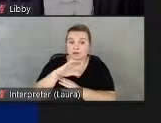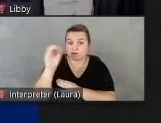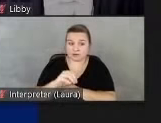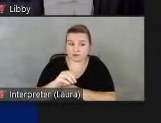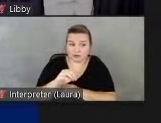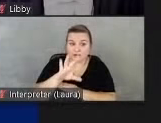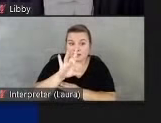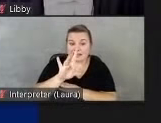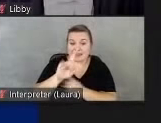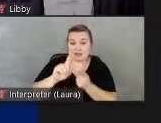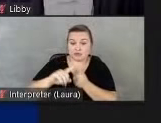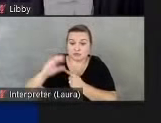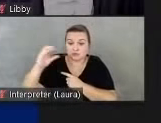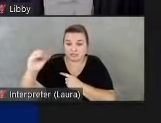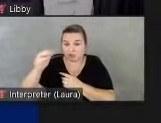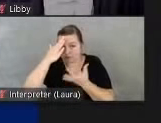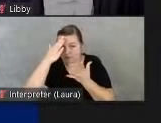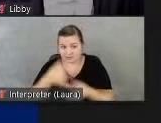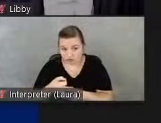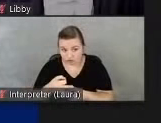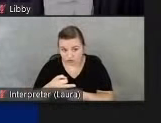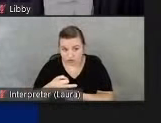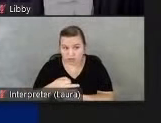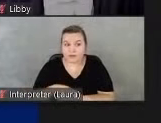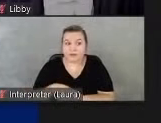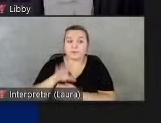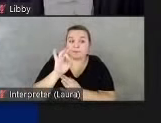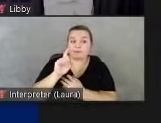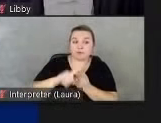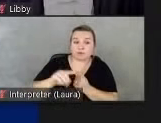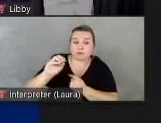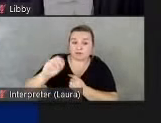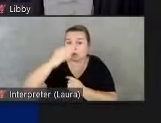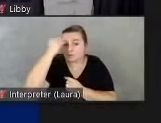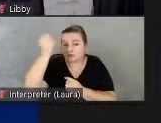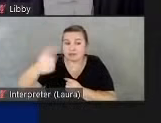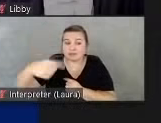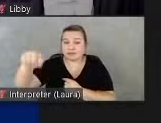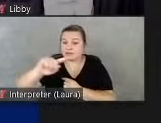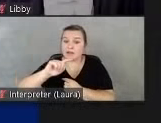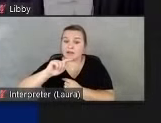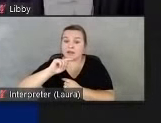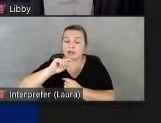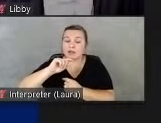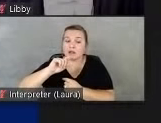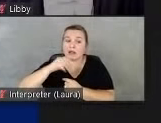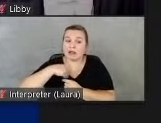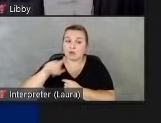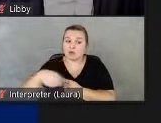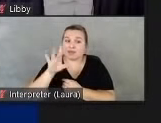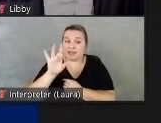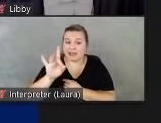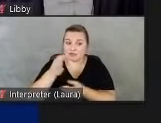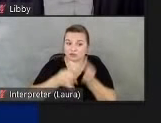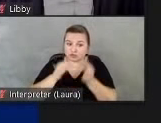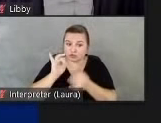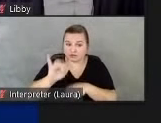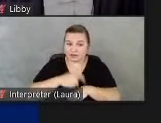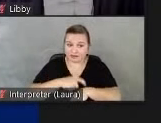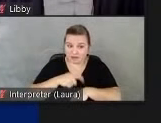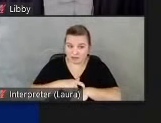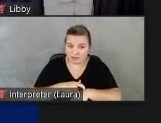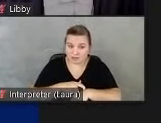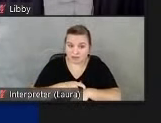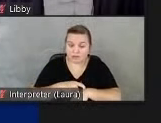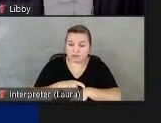8-0 decision. And what's interesting about this, it was 8-0 because they had not, only eight justices at the time, they had not replaced